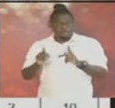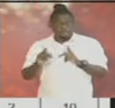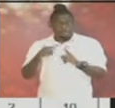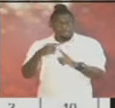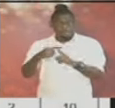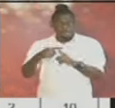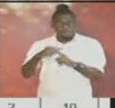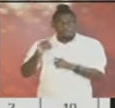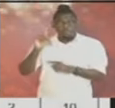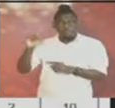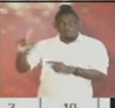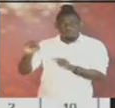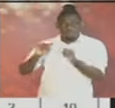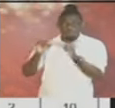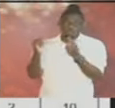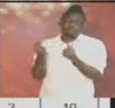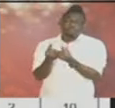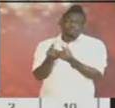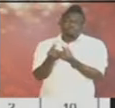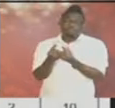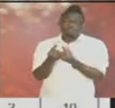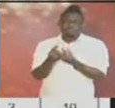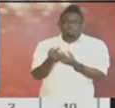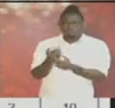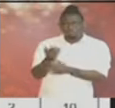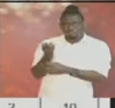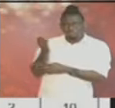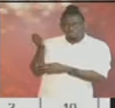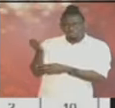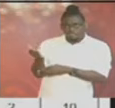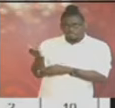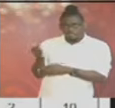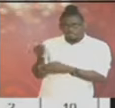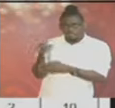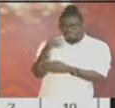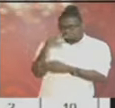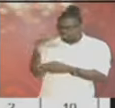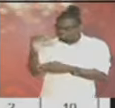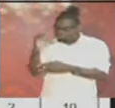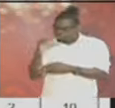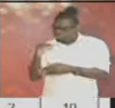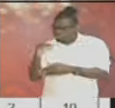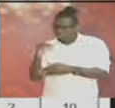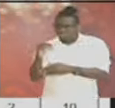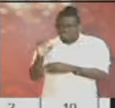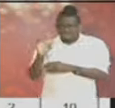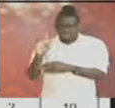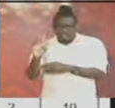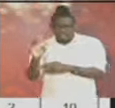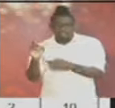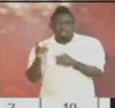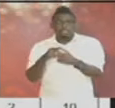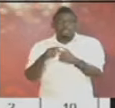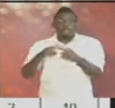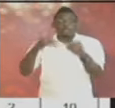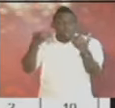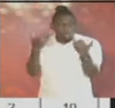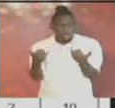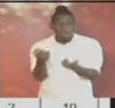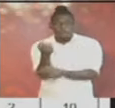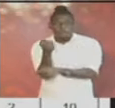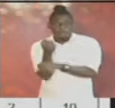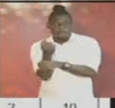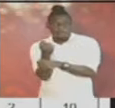through previously when we looked at each of the charts, would have increased from 6 to 11 during the period being